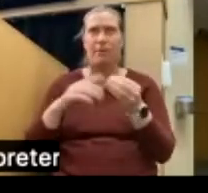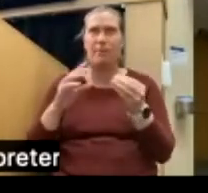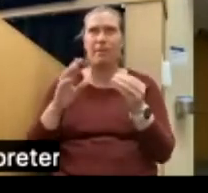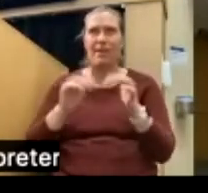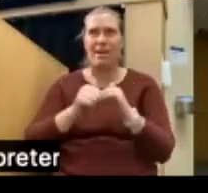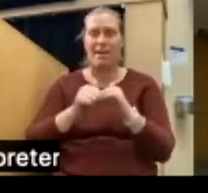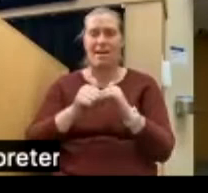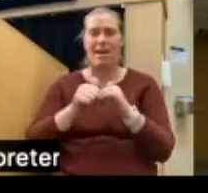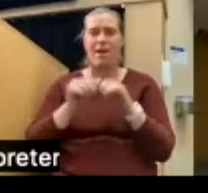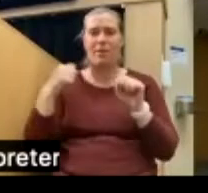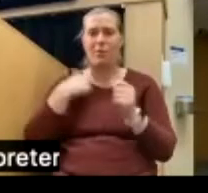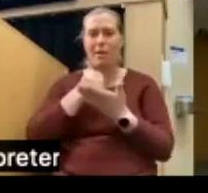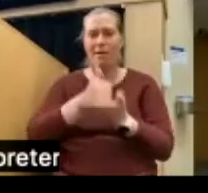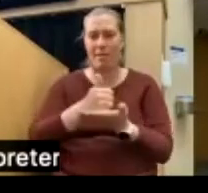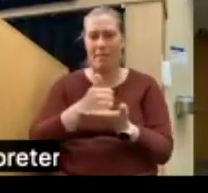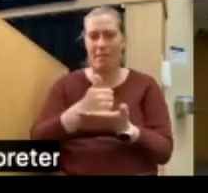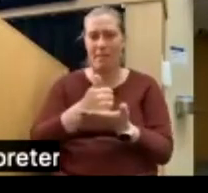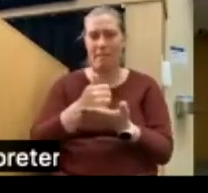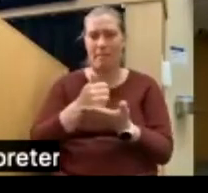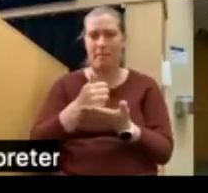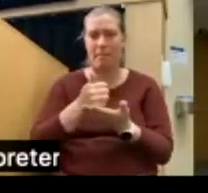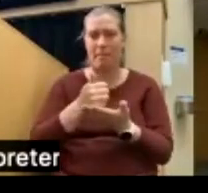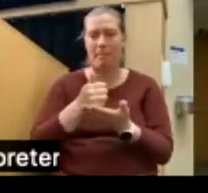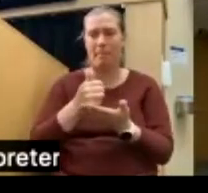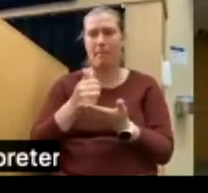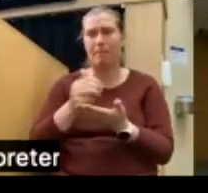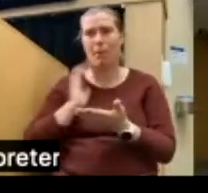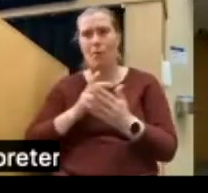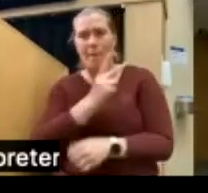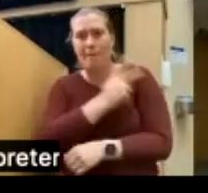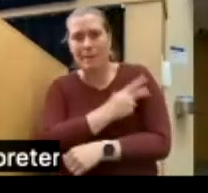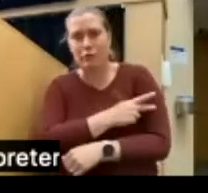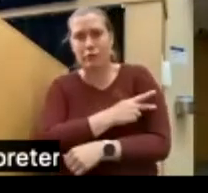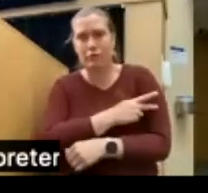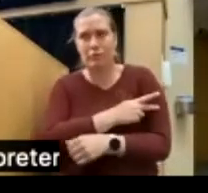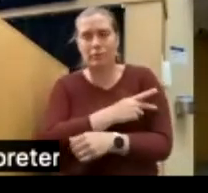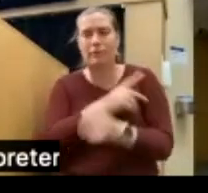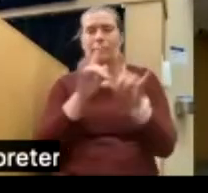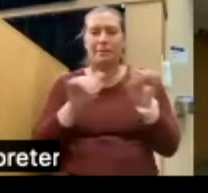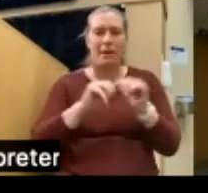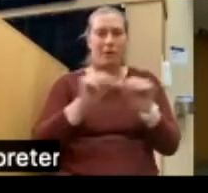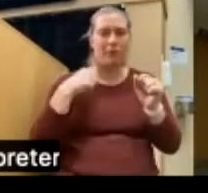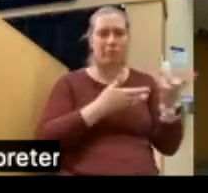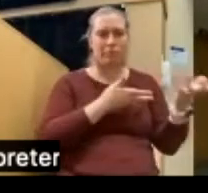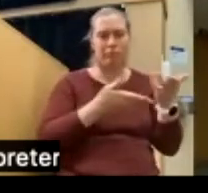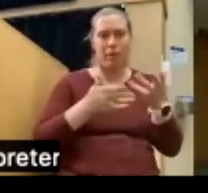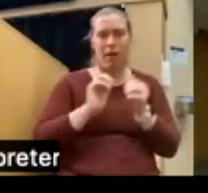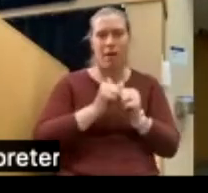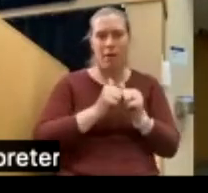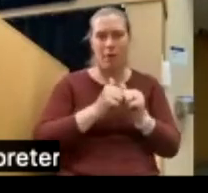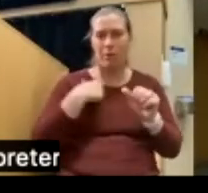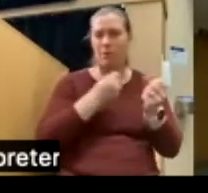help not only the people we serve, but our colleagues and also ourselves, work is a big one